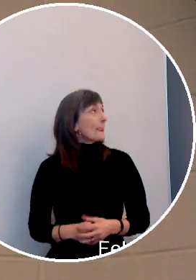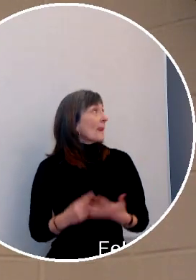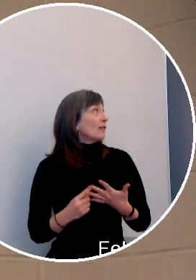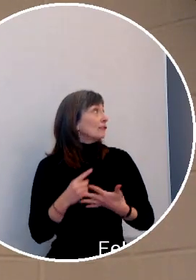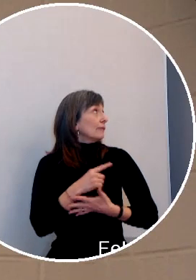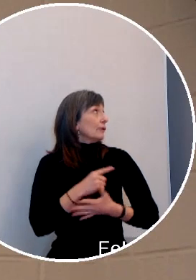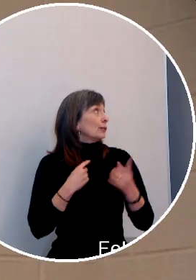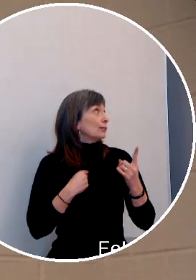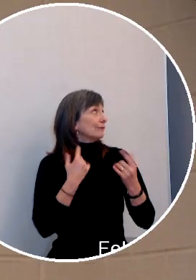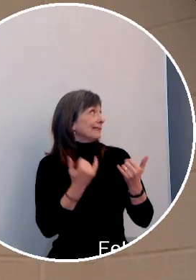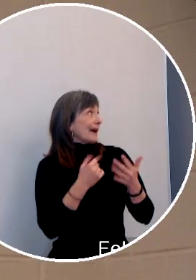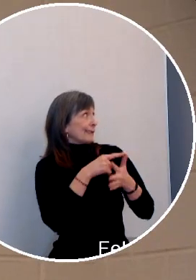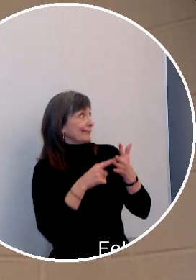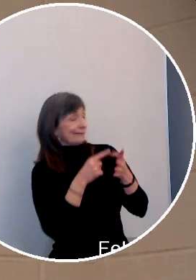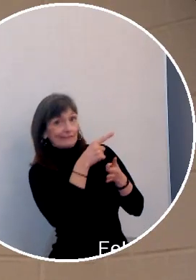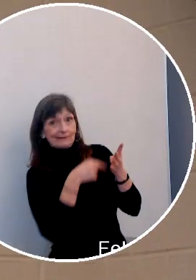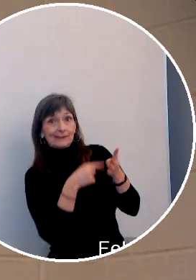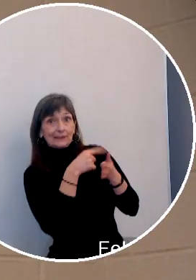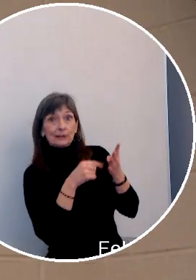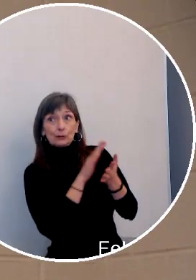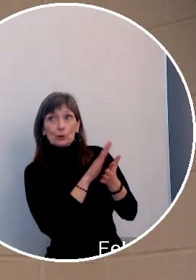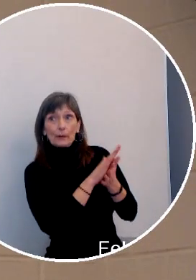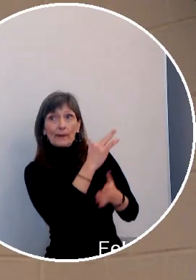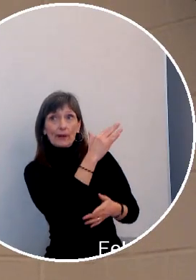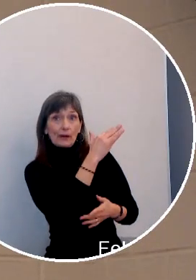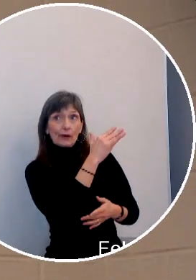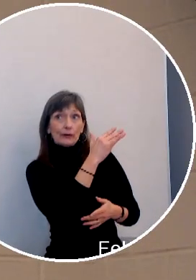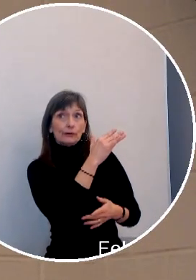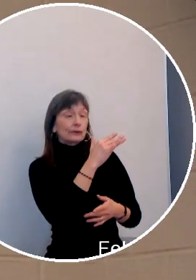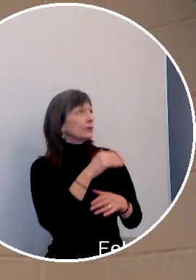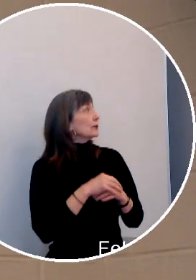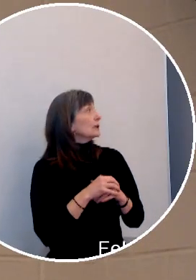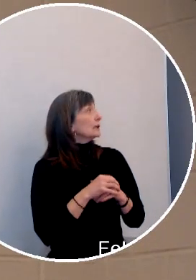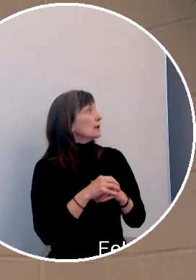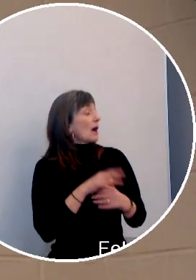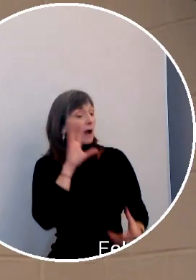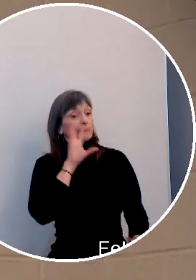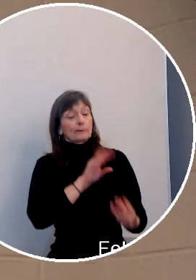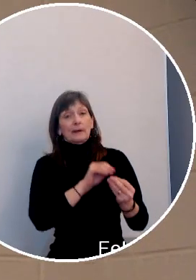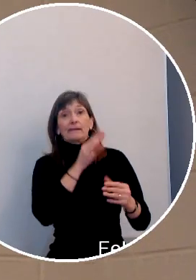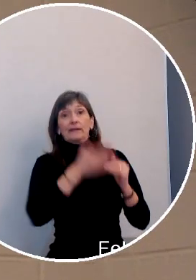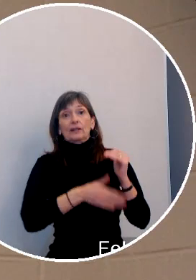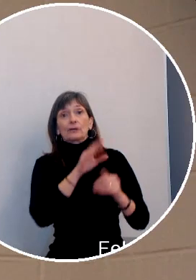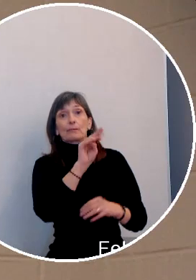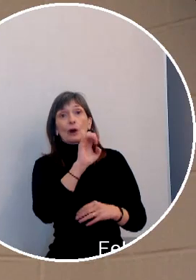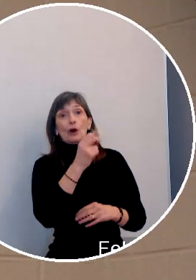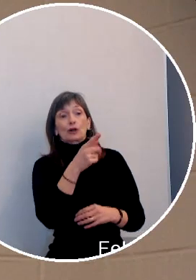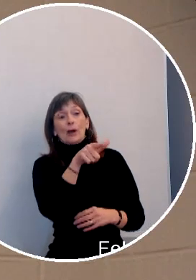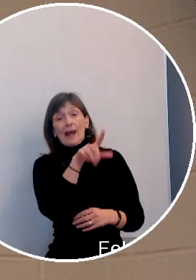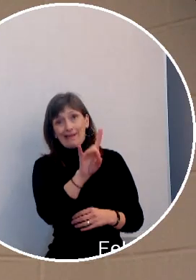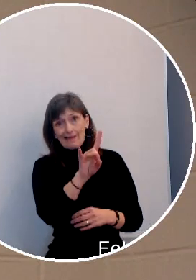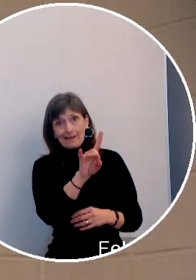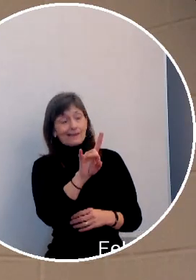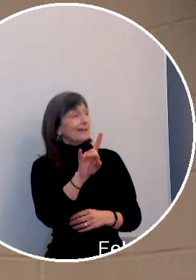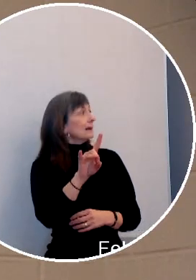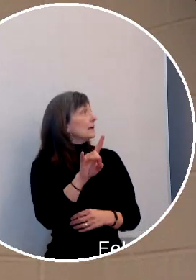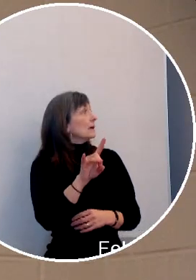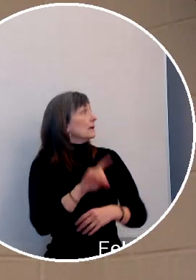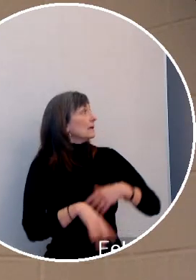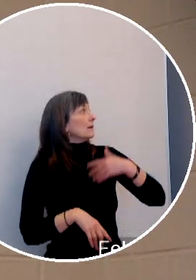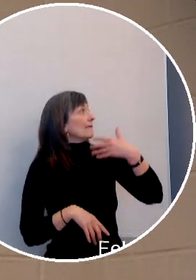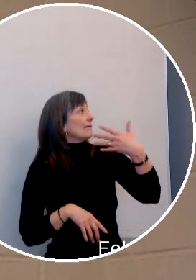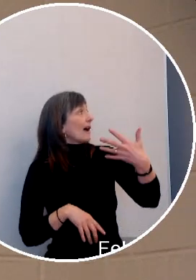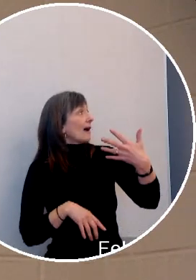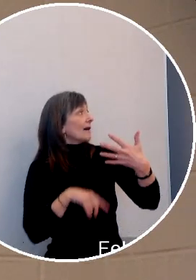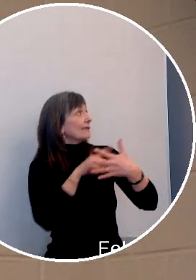These reviews are underway and culminating in the process of March 28th. the 5 that